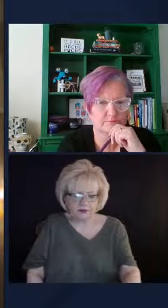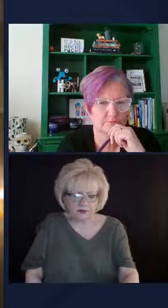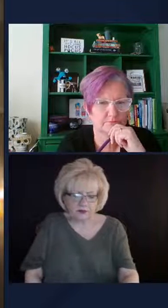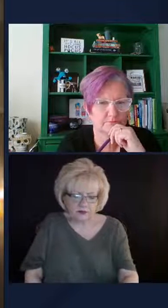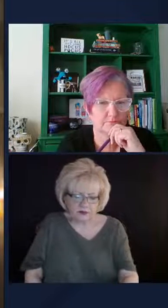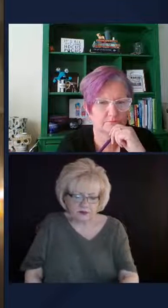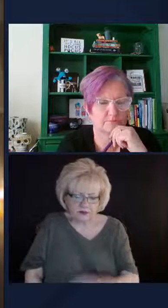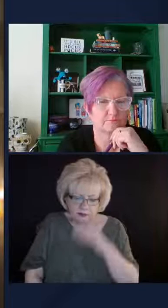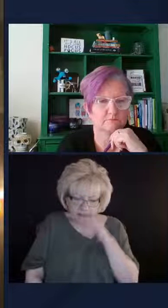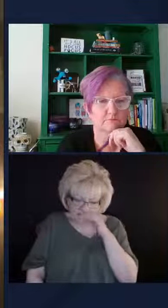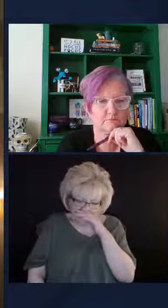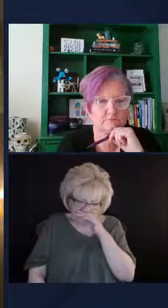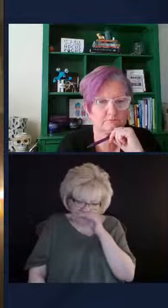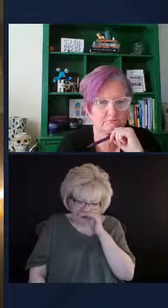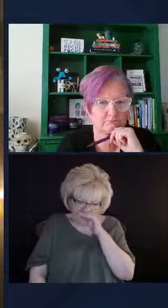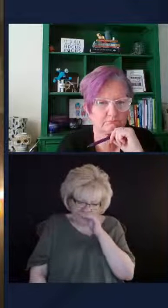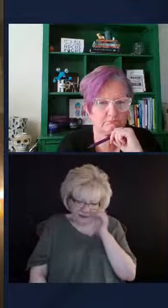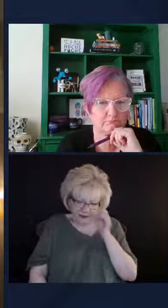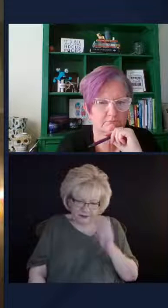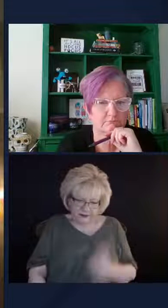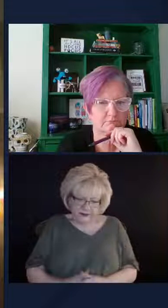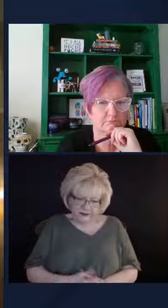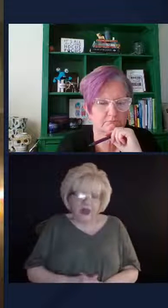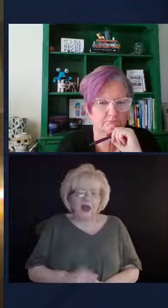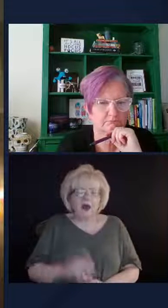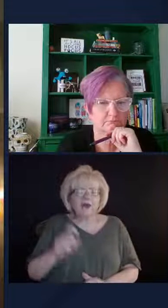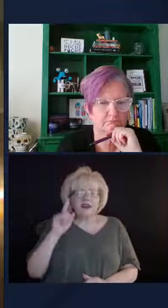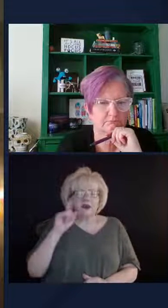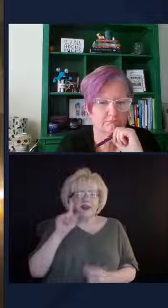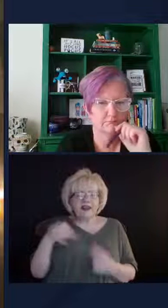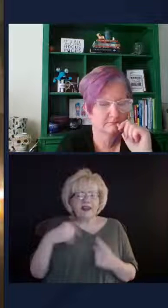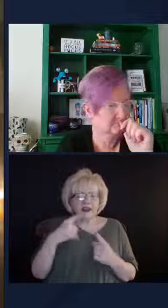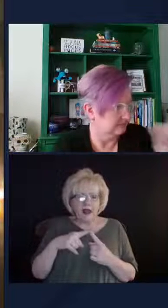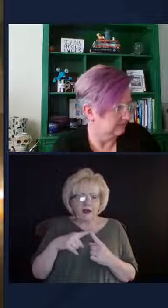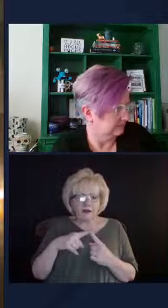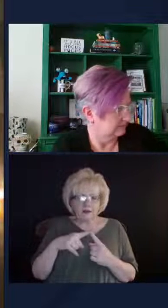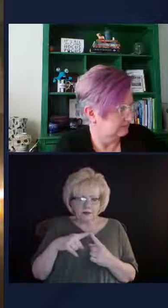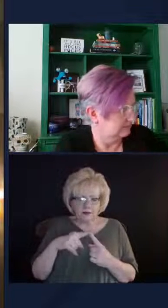We need to be thinking about a future with COVID.